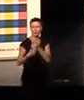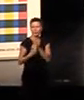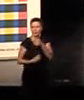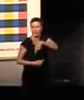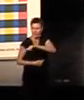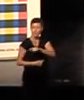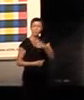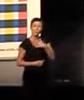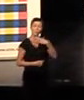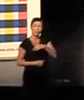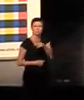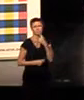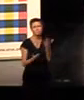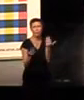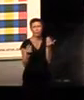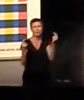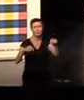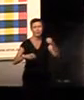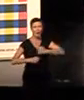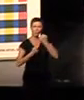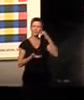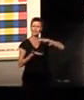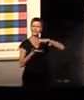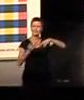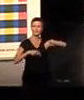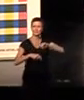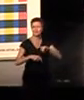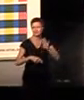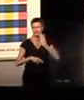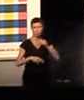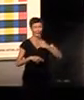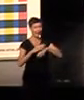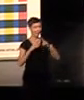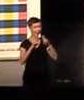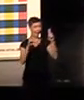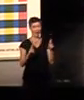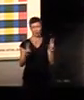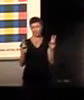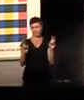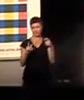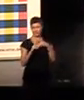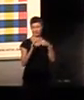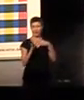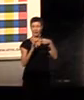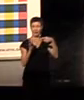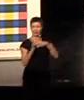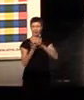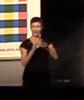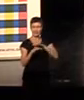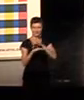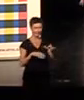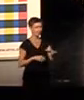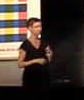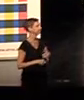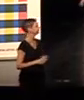we wish you a very warm welcome in our city ik ben in our house kijk theater mijn naam is